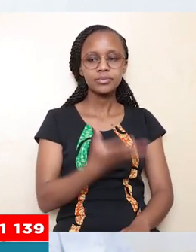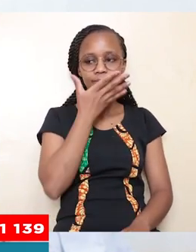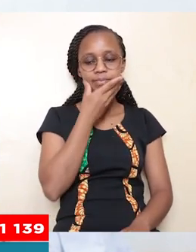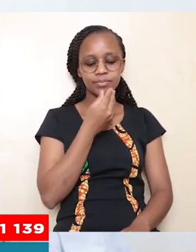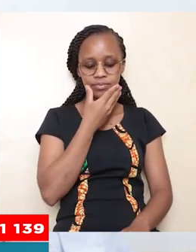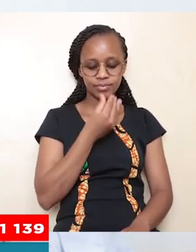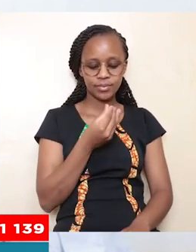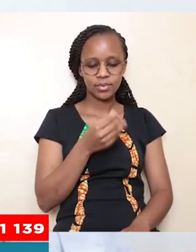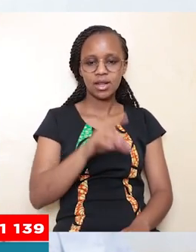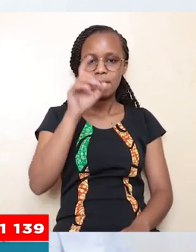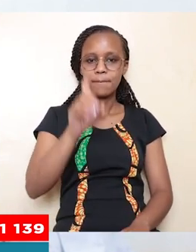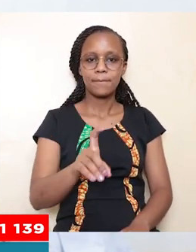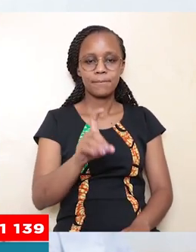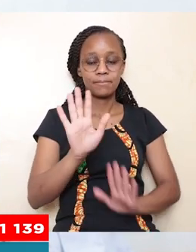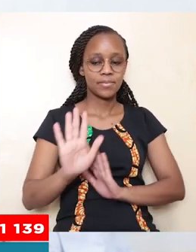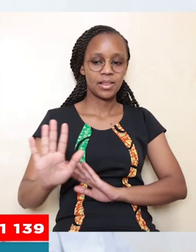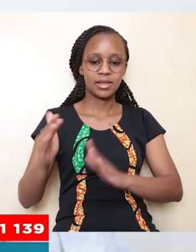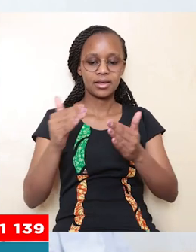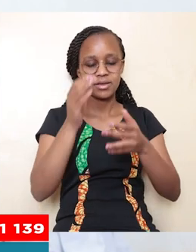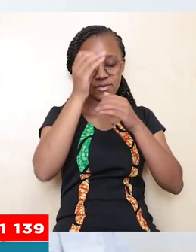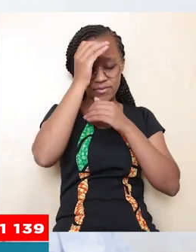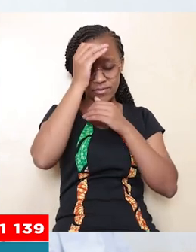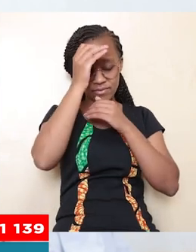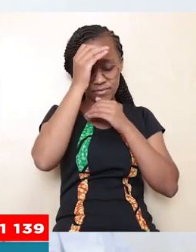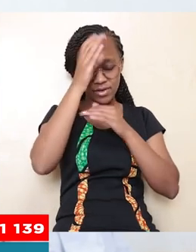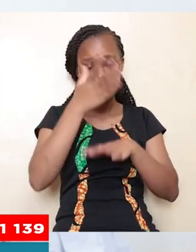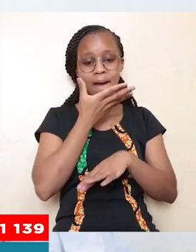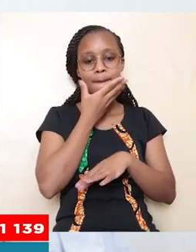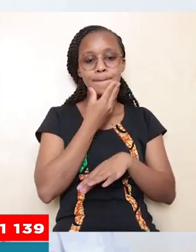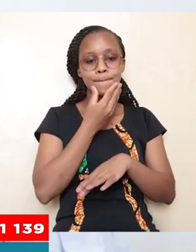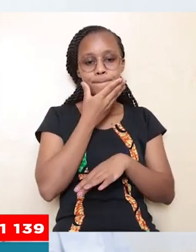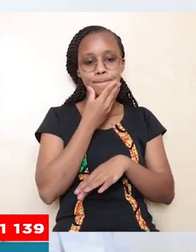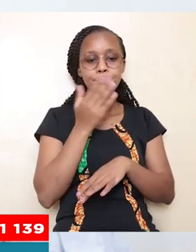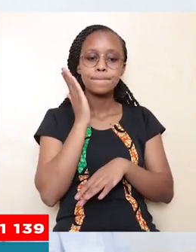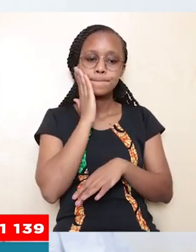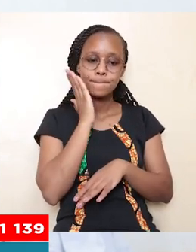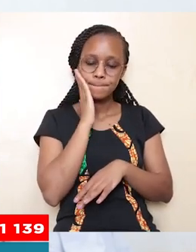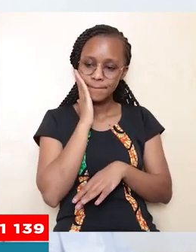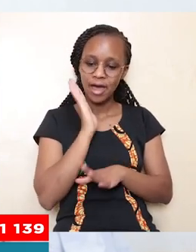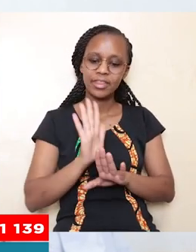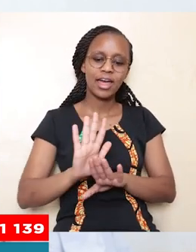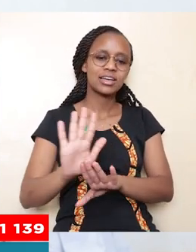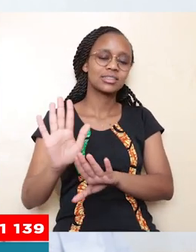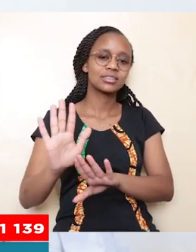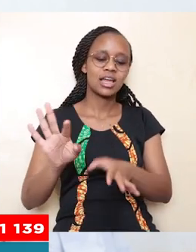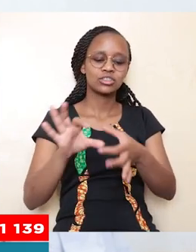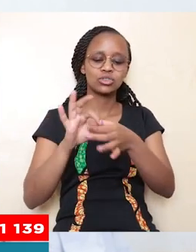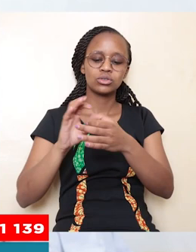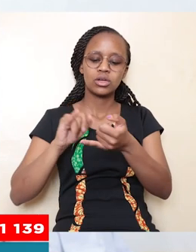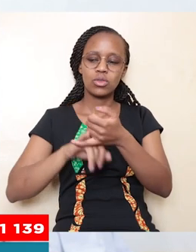man must leave his father and mother and join himself to his